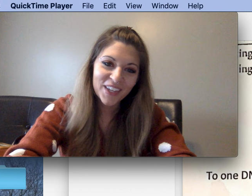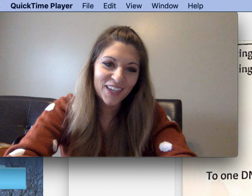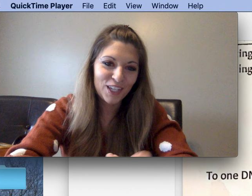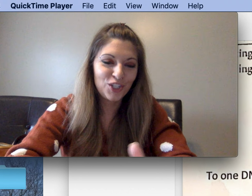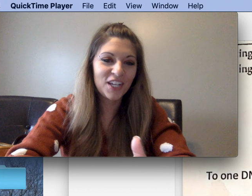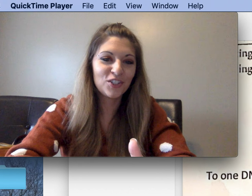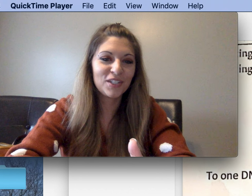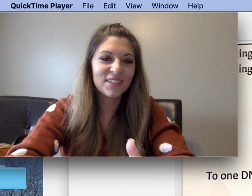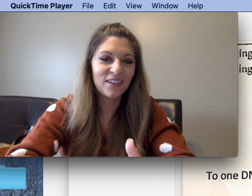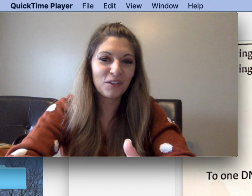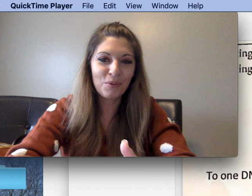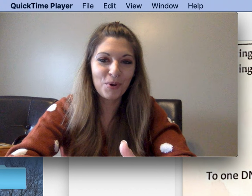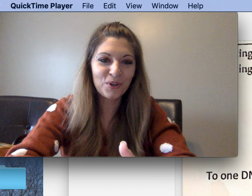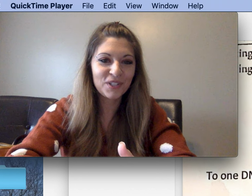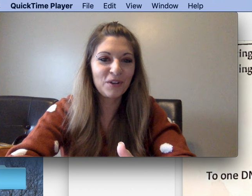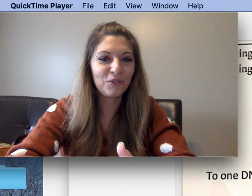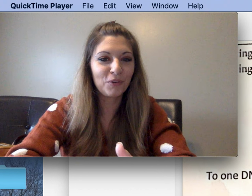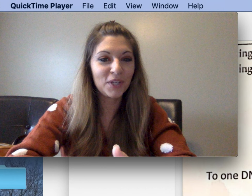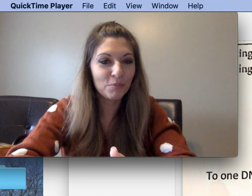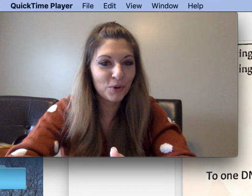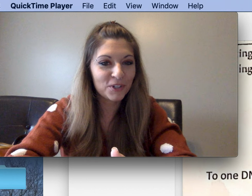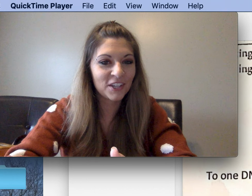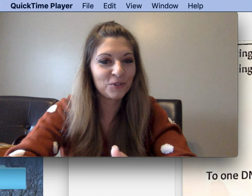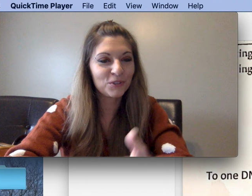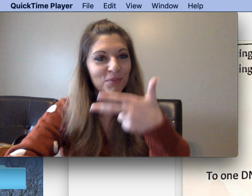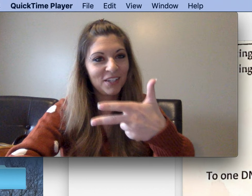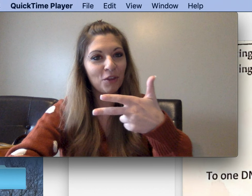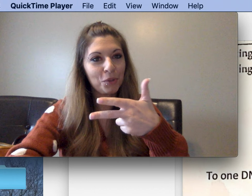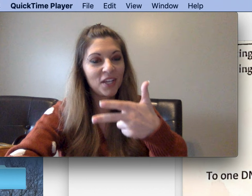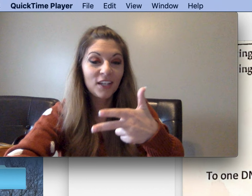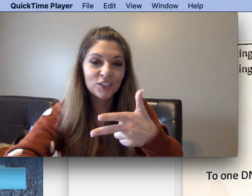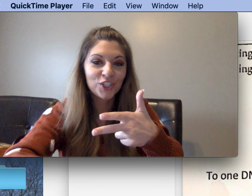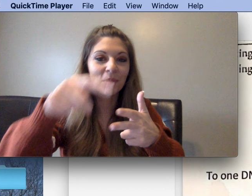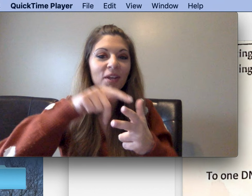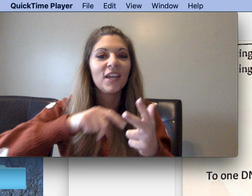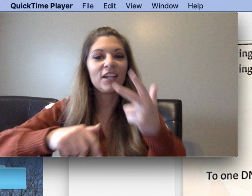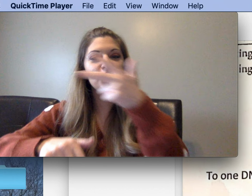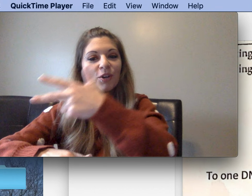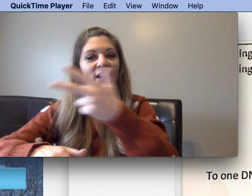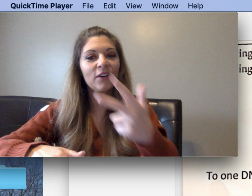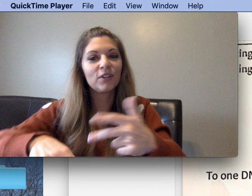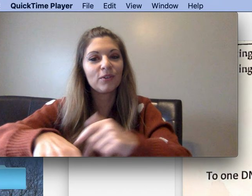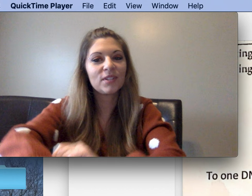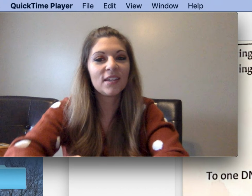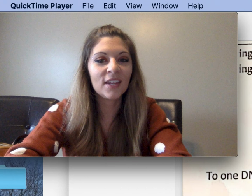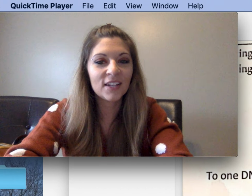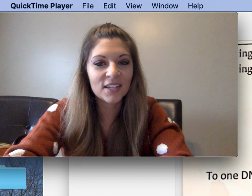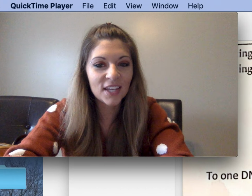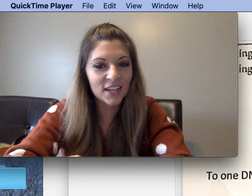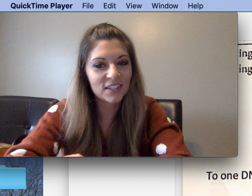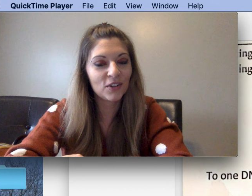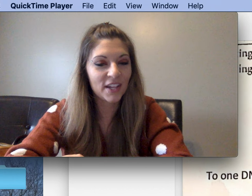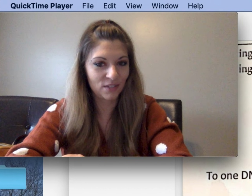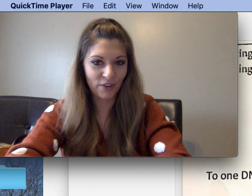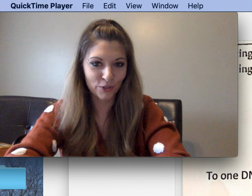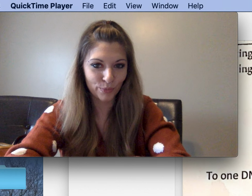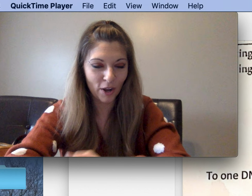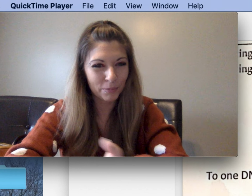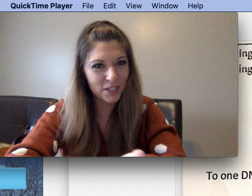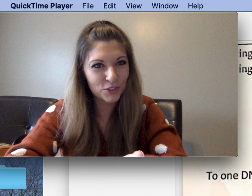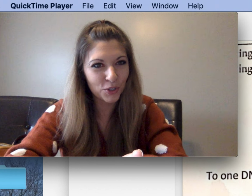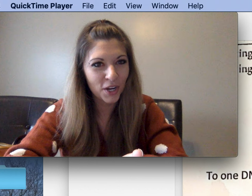know, he changes the motorcycle from being a motorcycle to being the 3-hand shape and showing how it goes. And then it says ASL